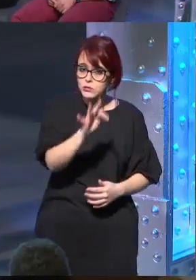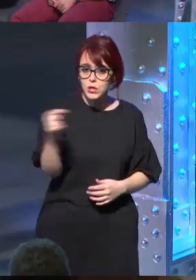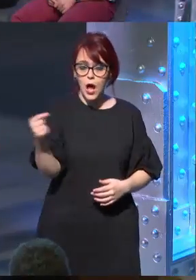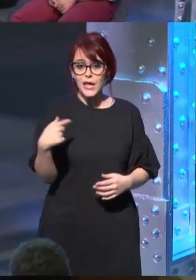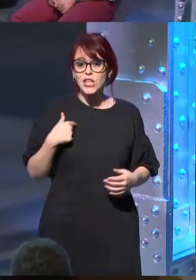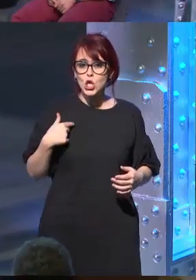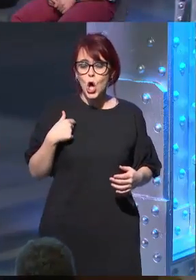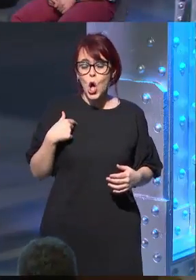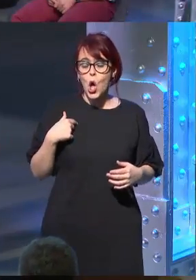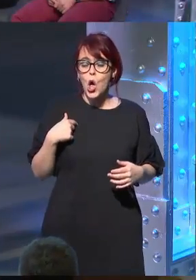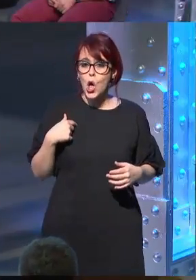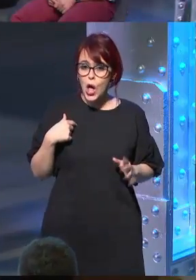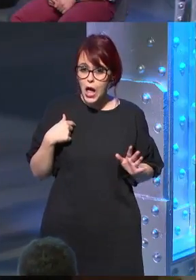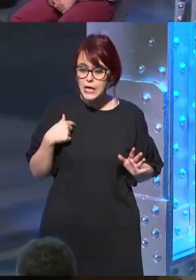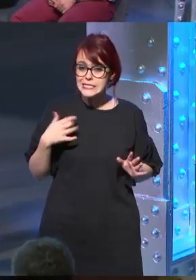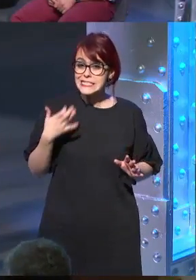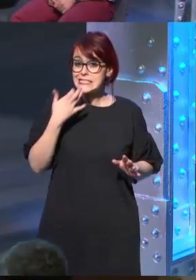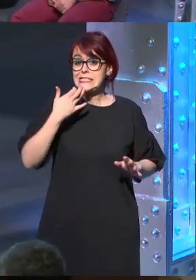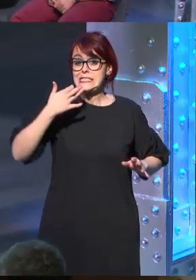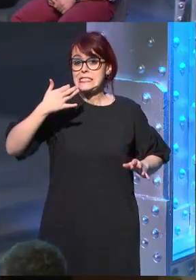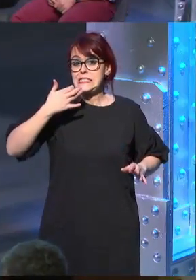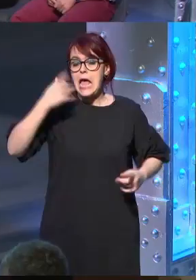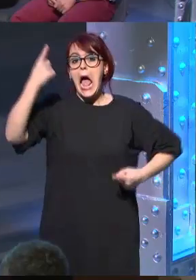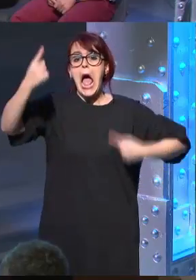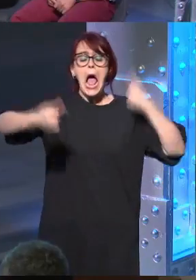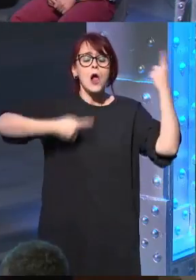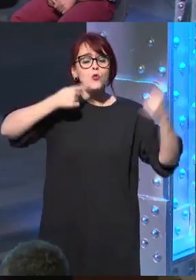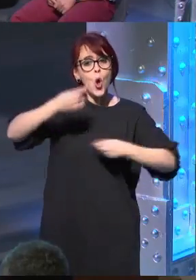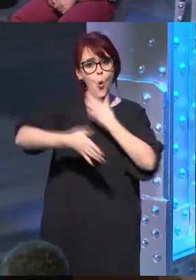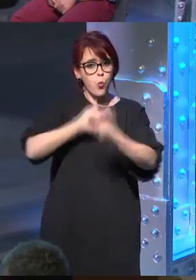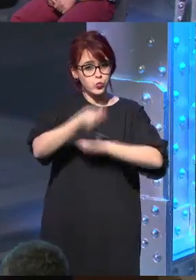this accessing digital information. Are you aware of this?